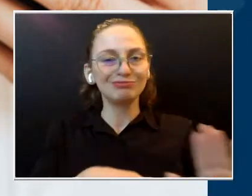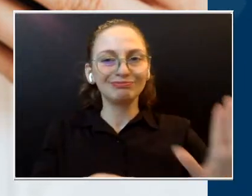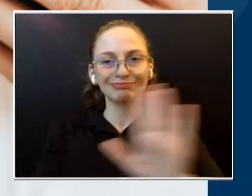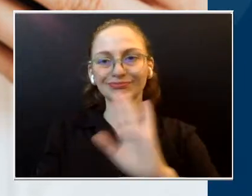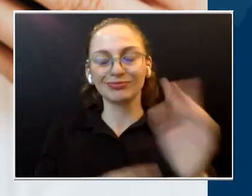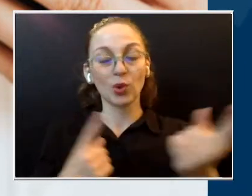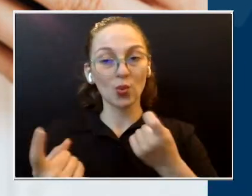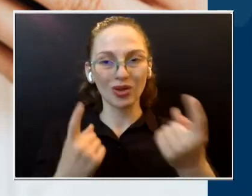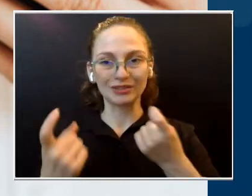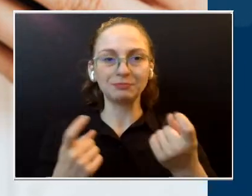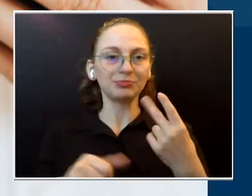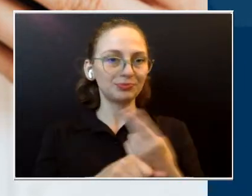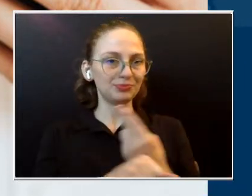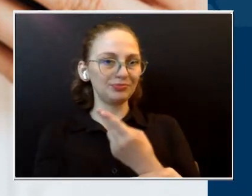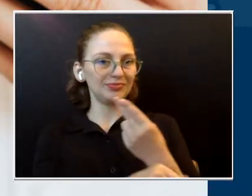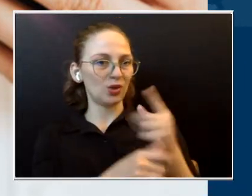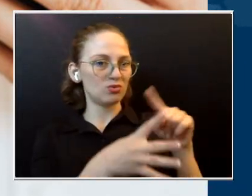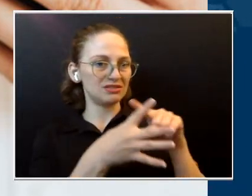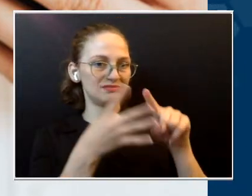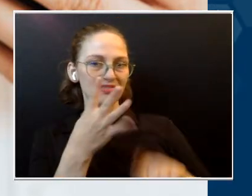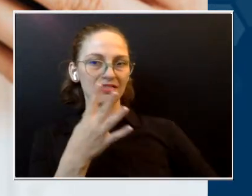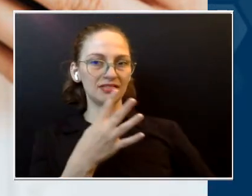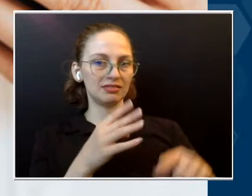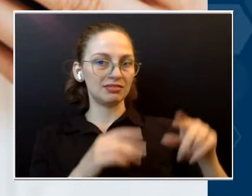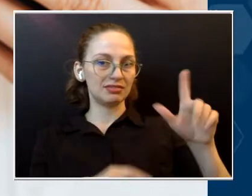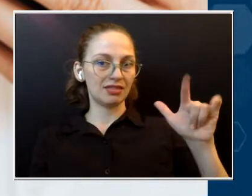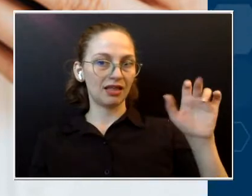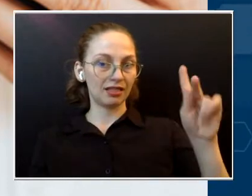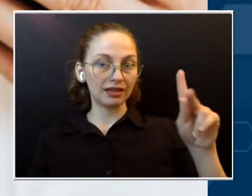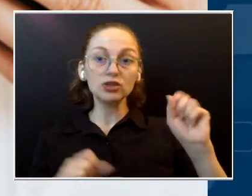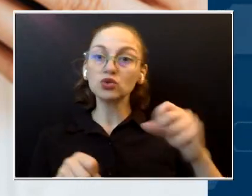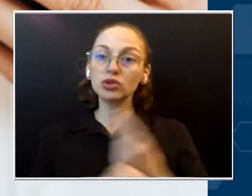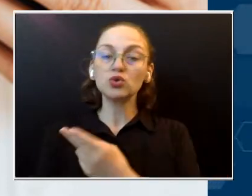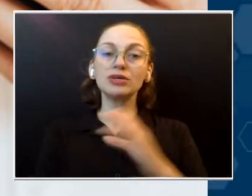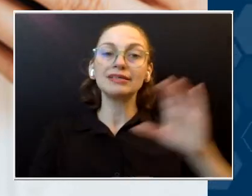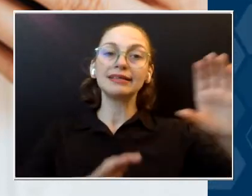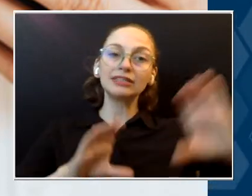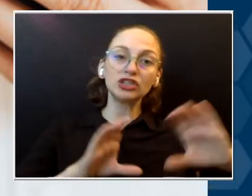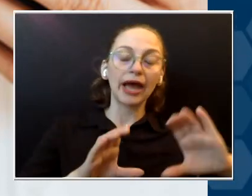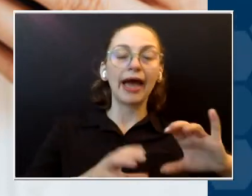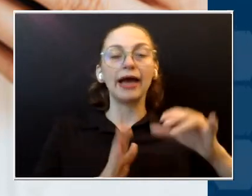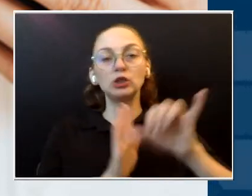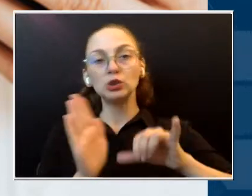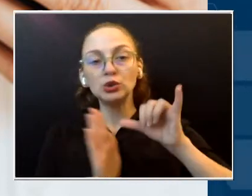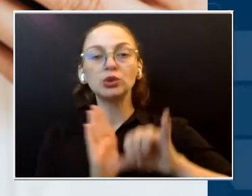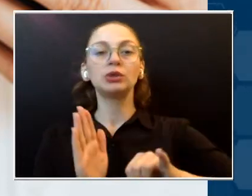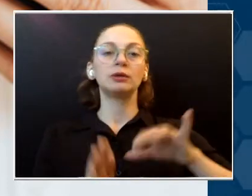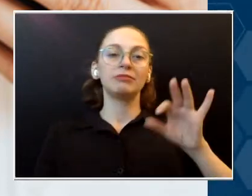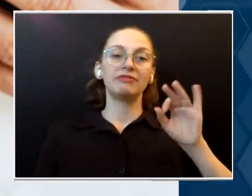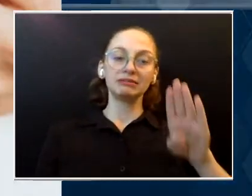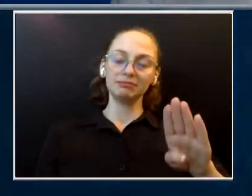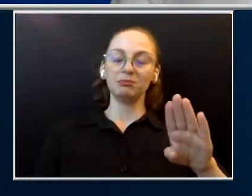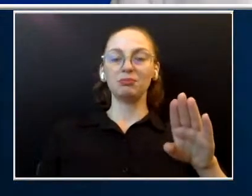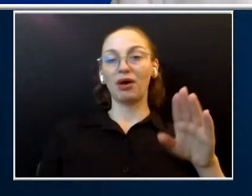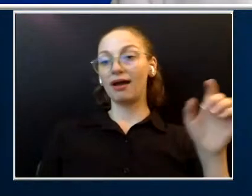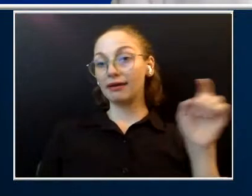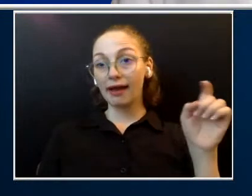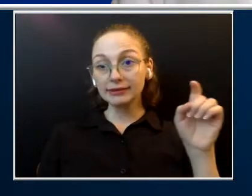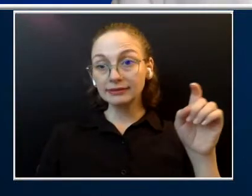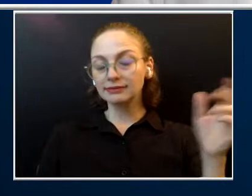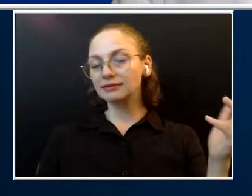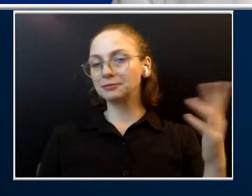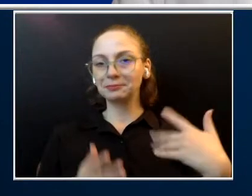screen. That includes the chat on YouTube or Facebook or the X platform, or emailing the Medical News Network. Let's check in with Doc